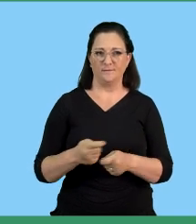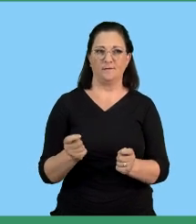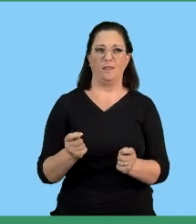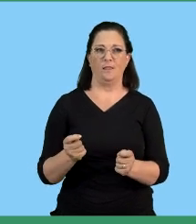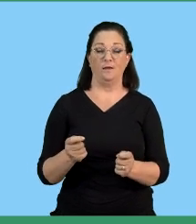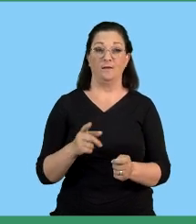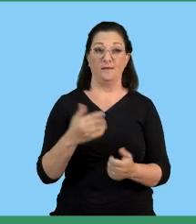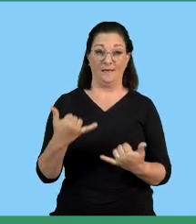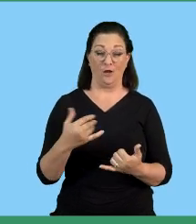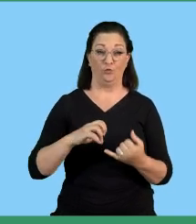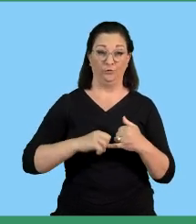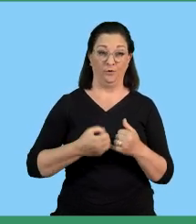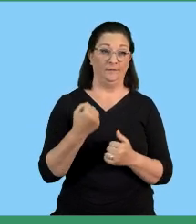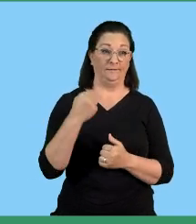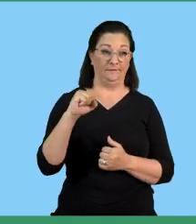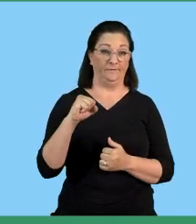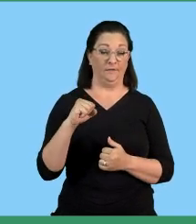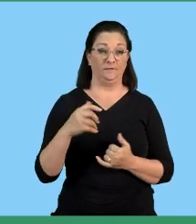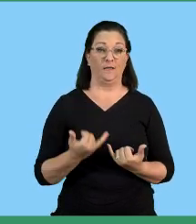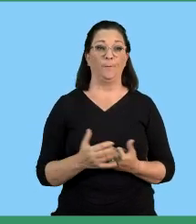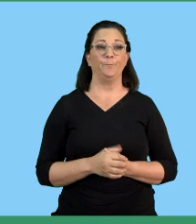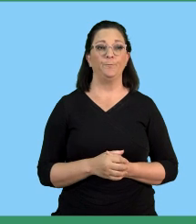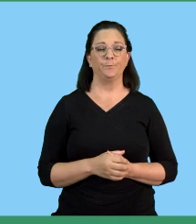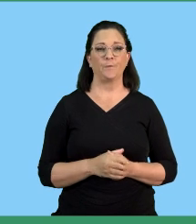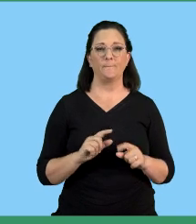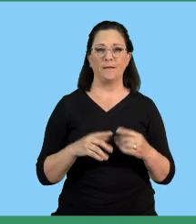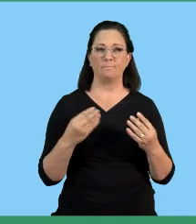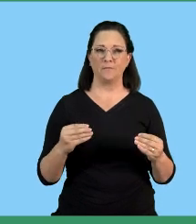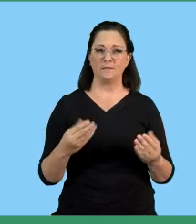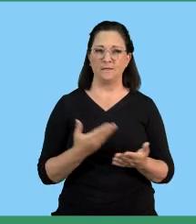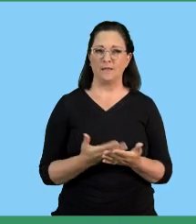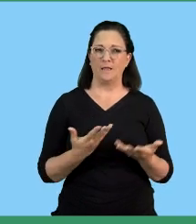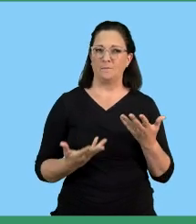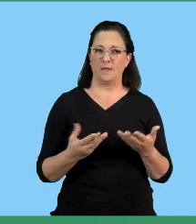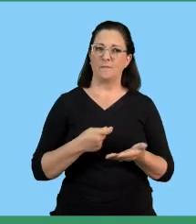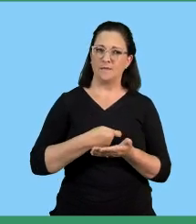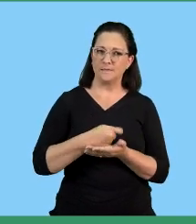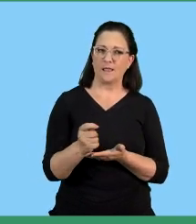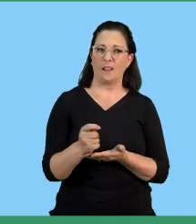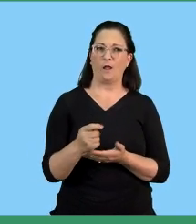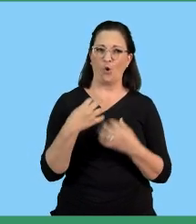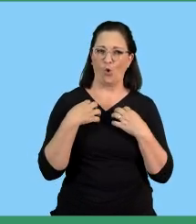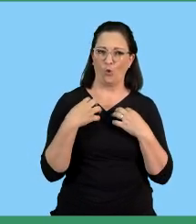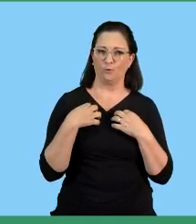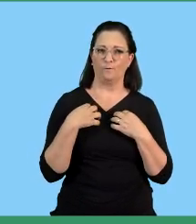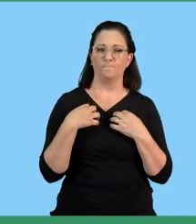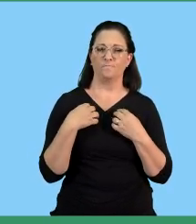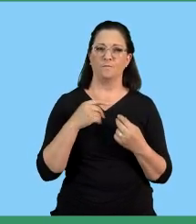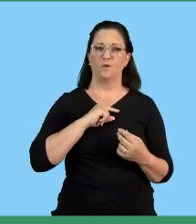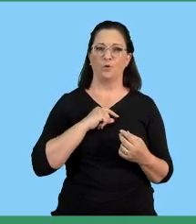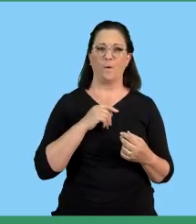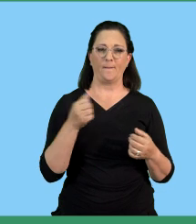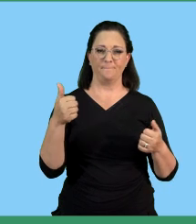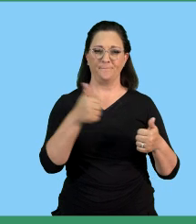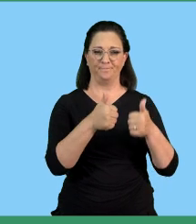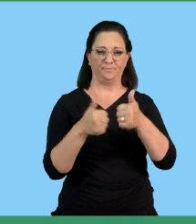we're being defensive here. The business sells ownership by decreasing the number of shareholders.